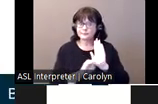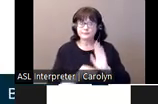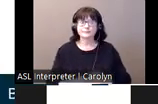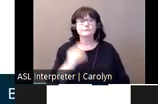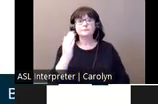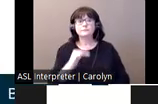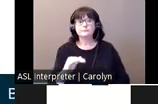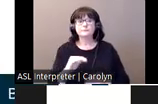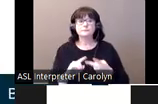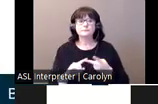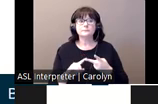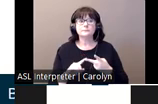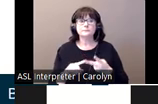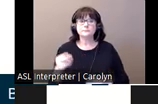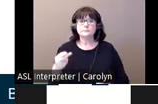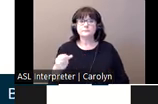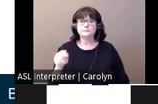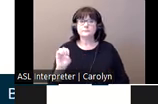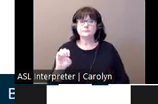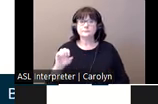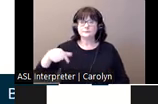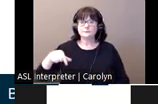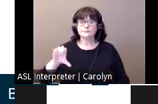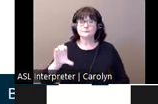Next, we have HECO,